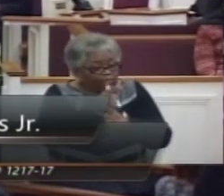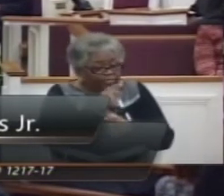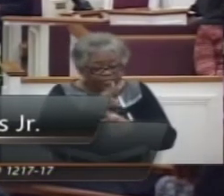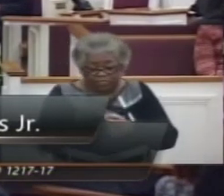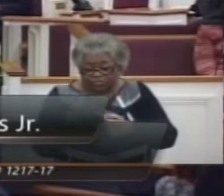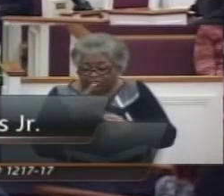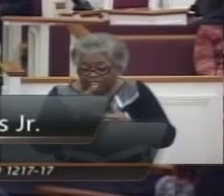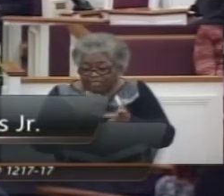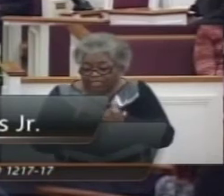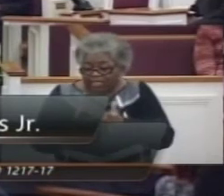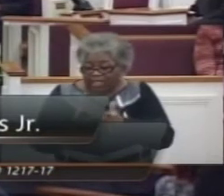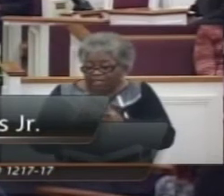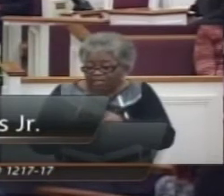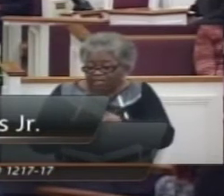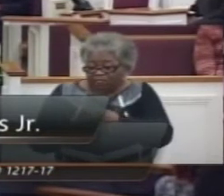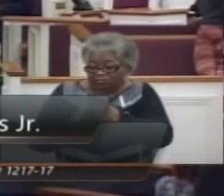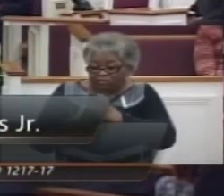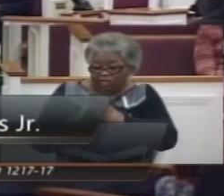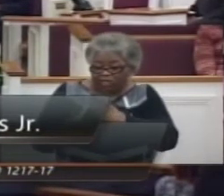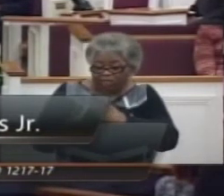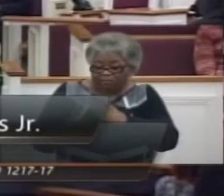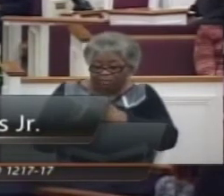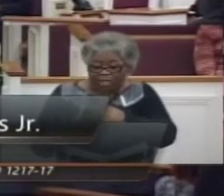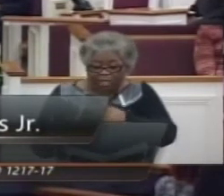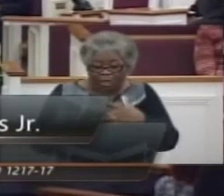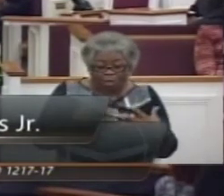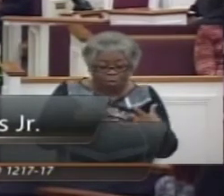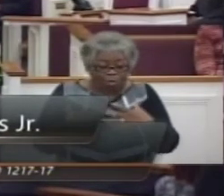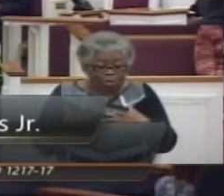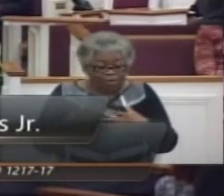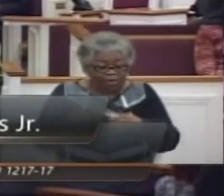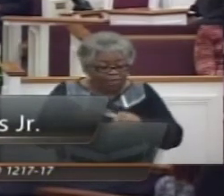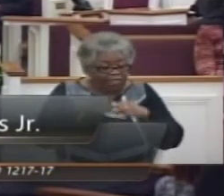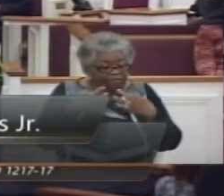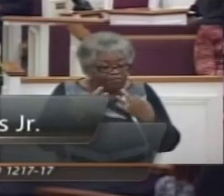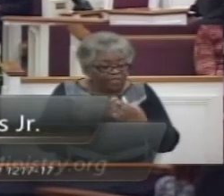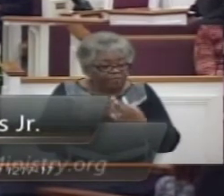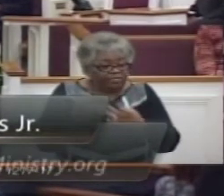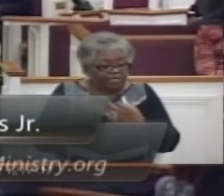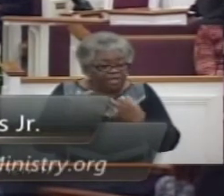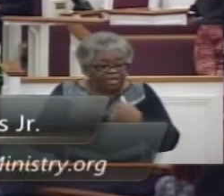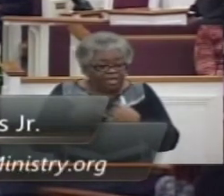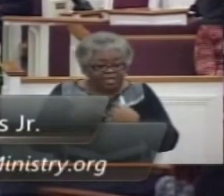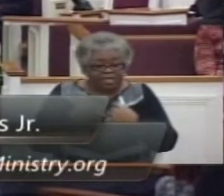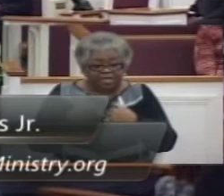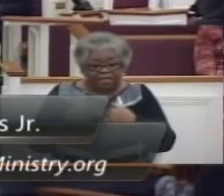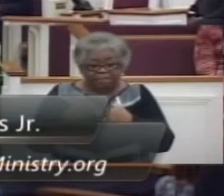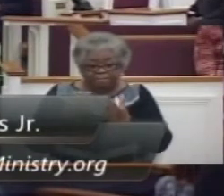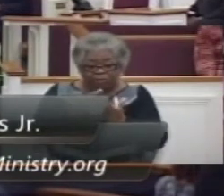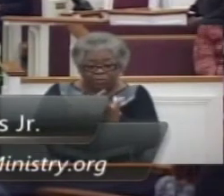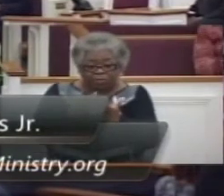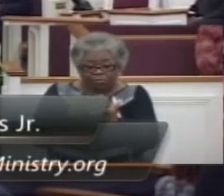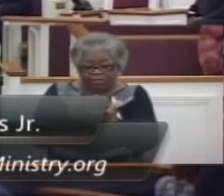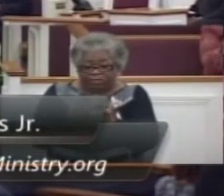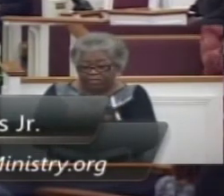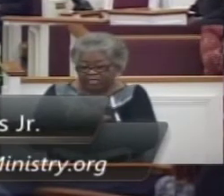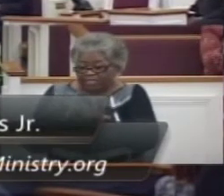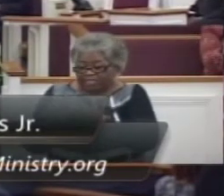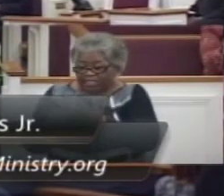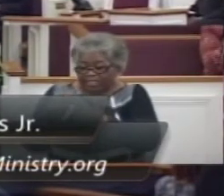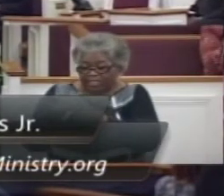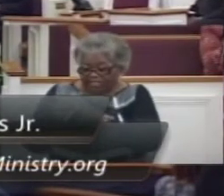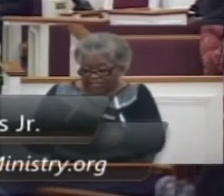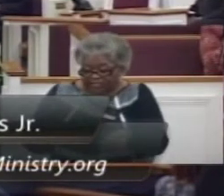he came from a warring family. And they had a record. The record that he had in